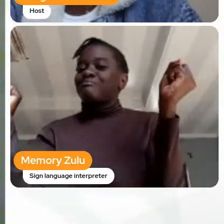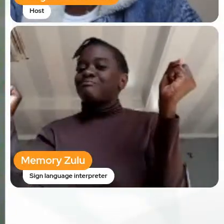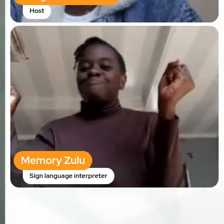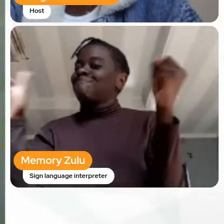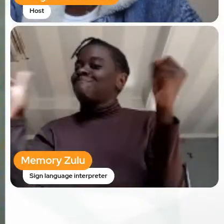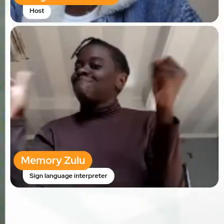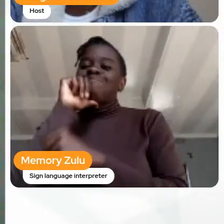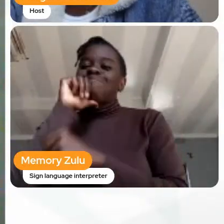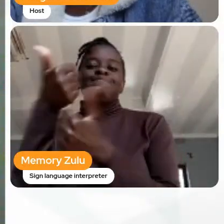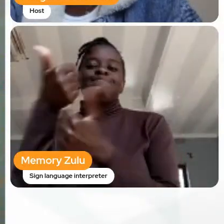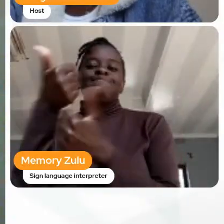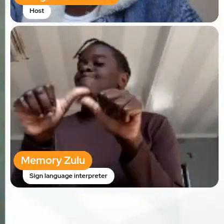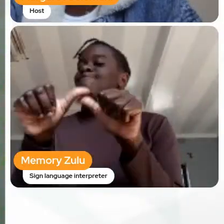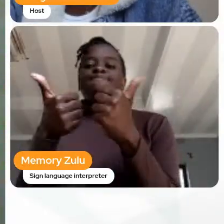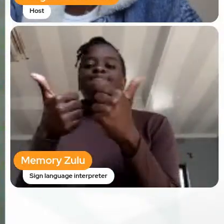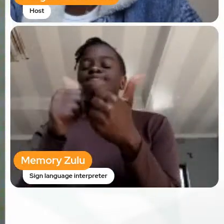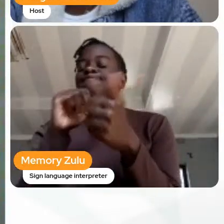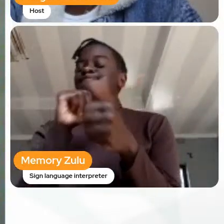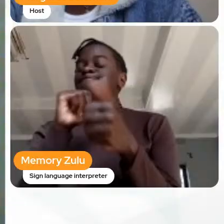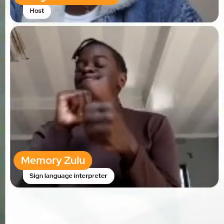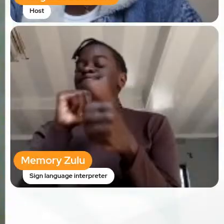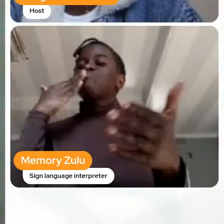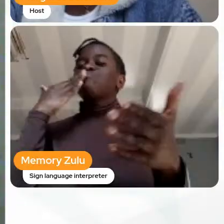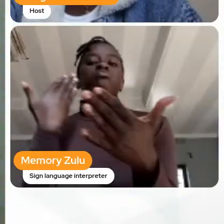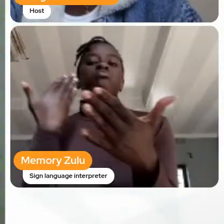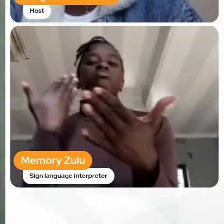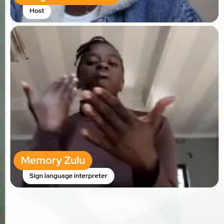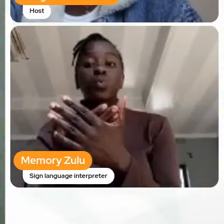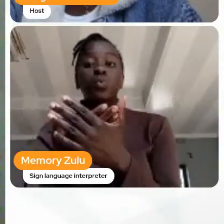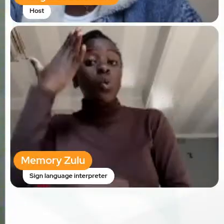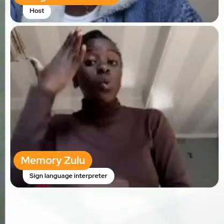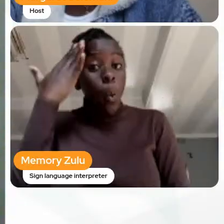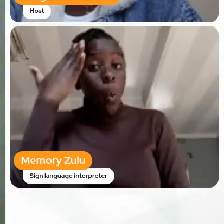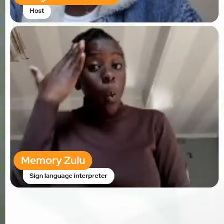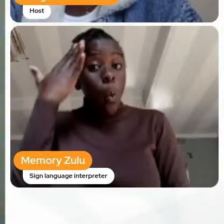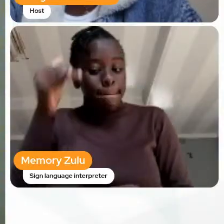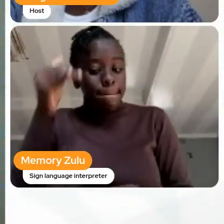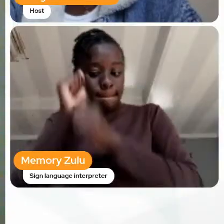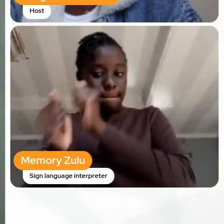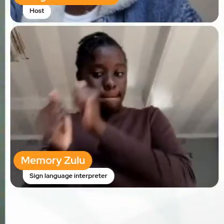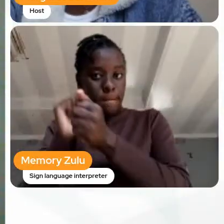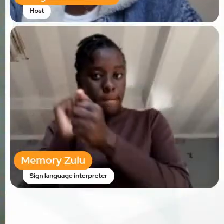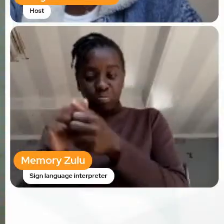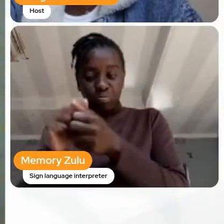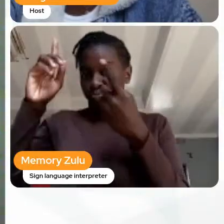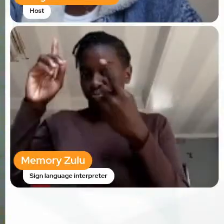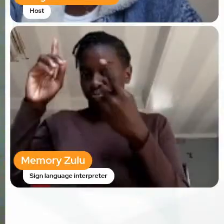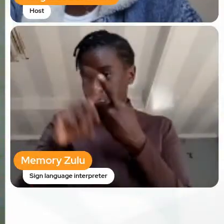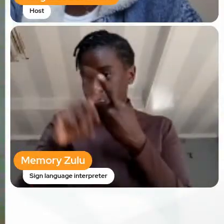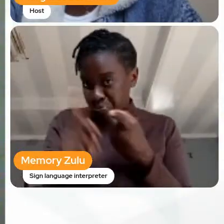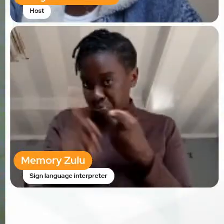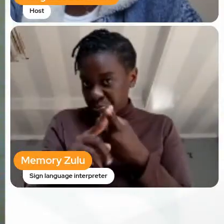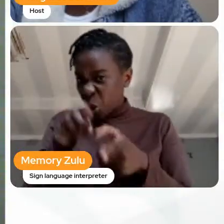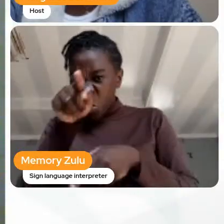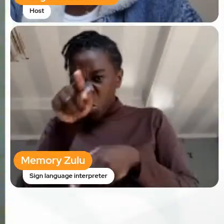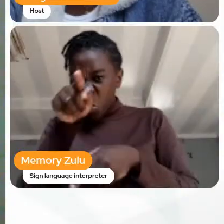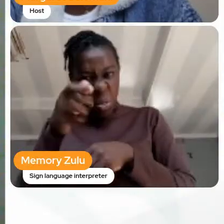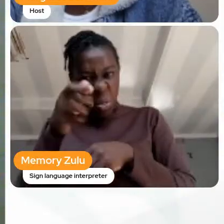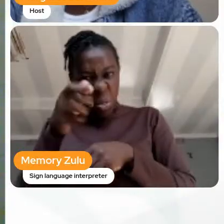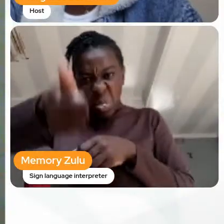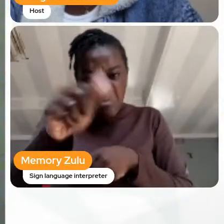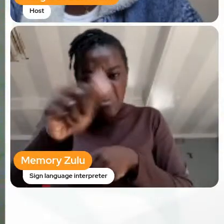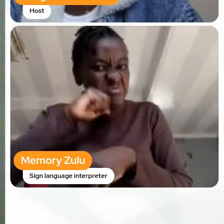complications, in which, if you had seek some sort of early medical treatment, you could have